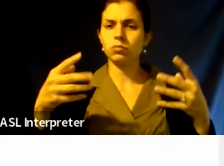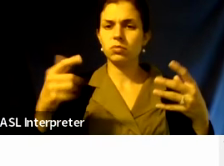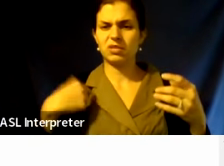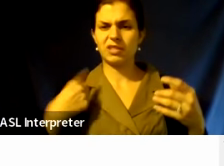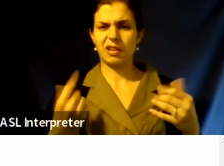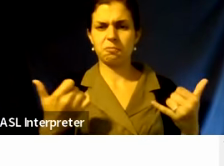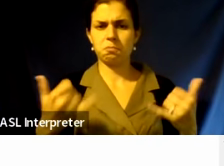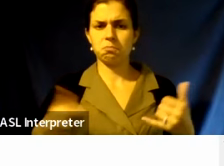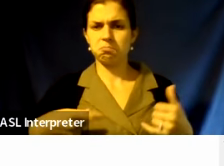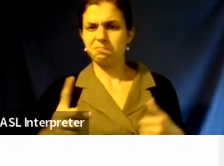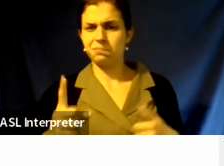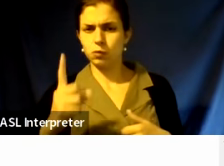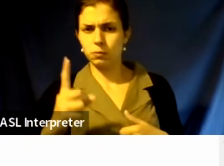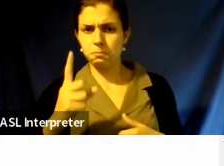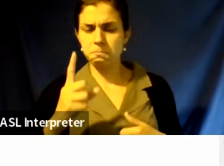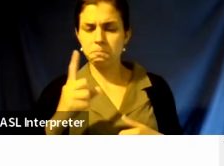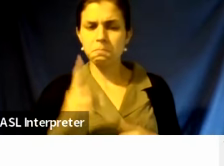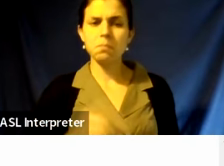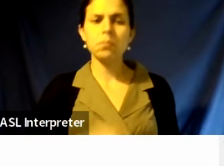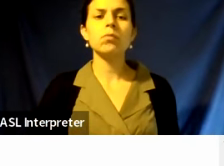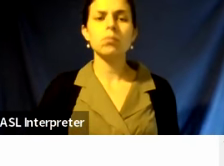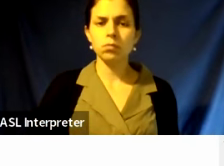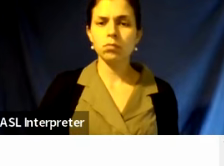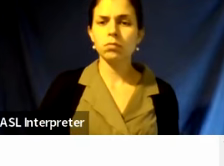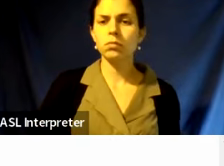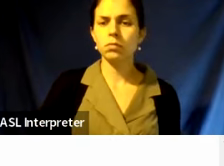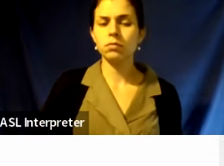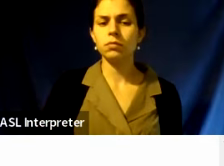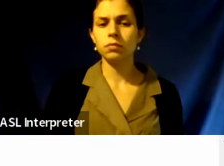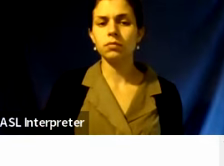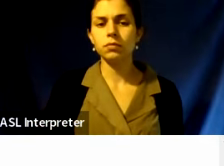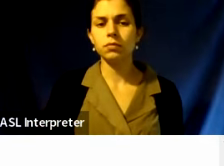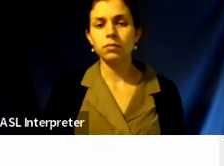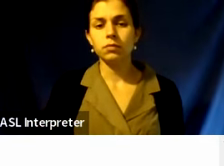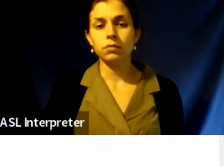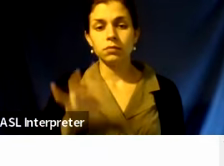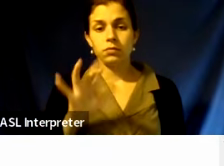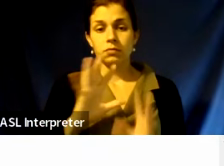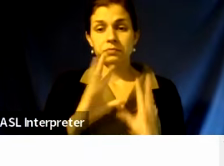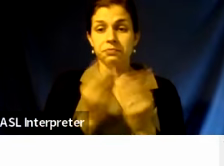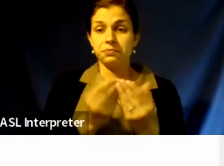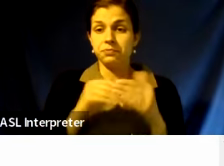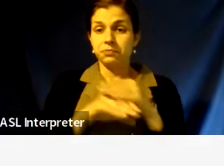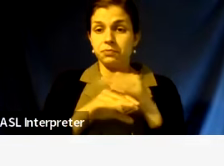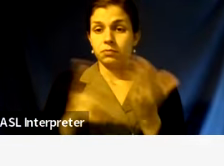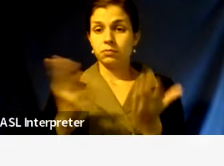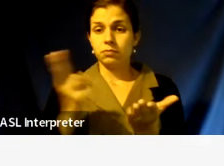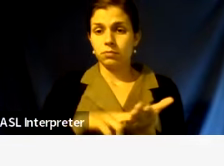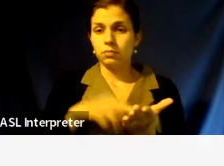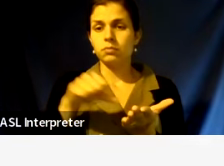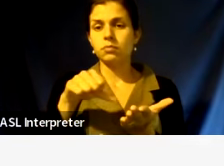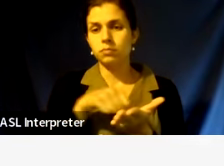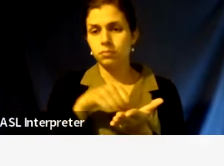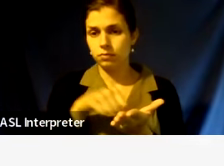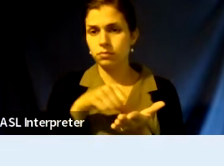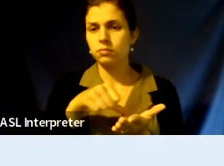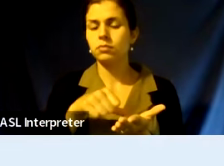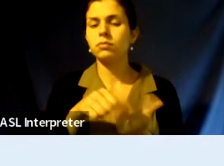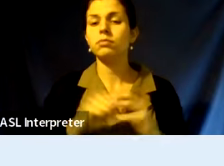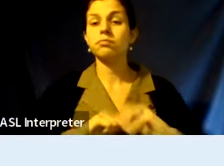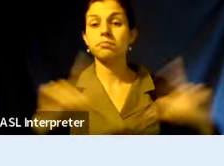page, and I'm going to go ahead and choose Family Access Login Page. And that's going to open